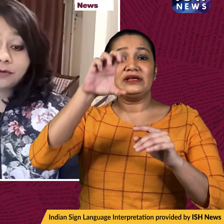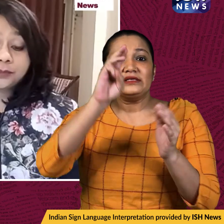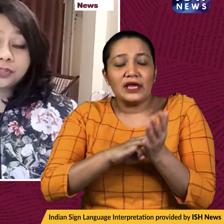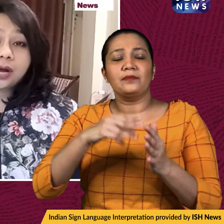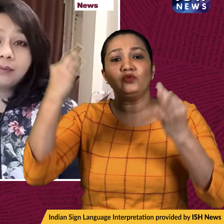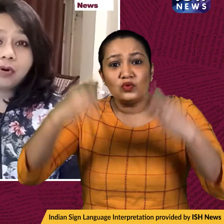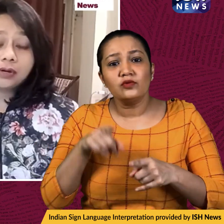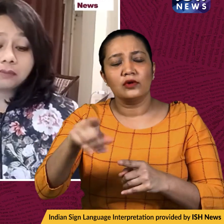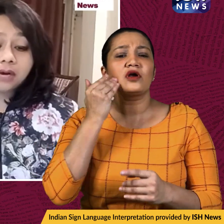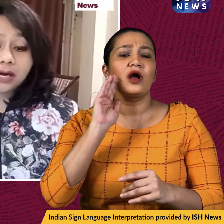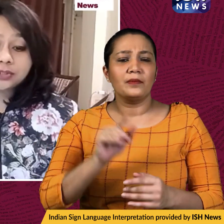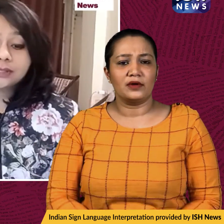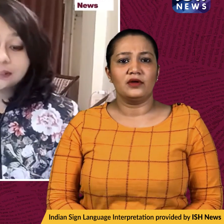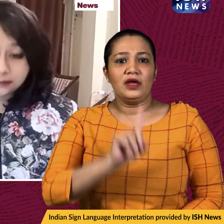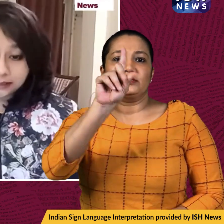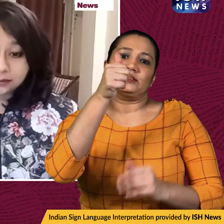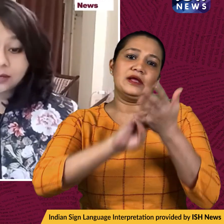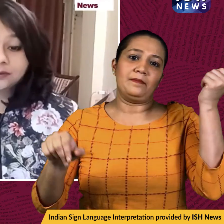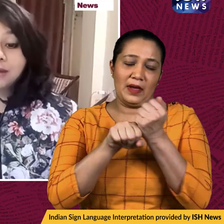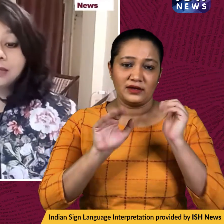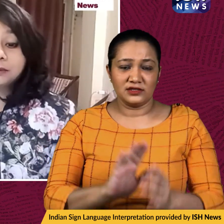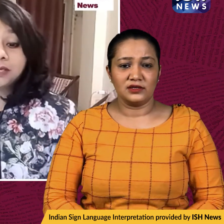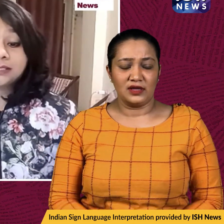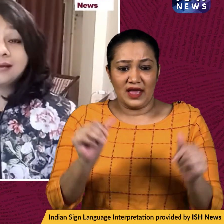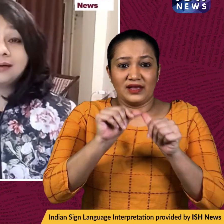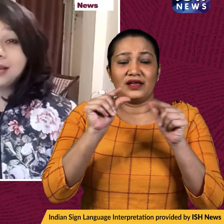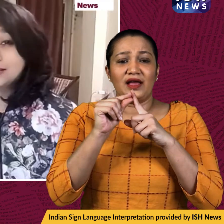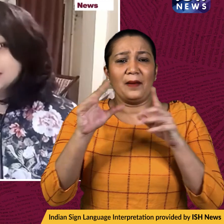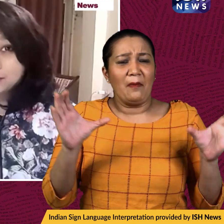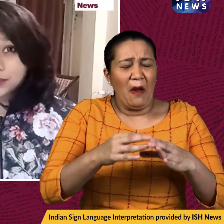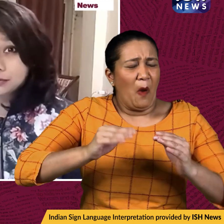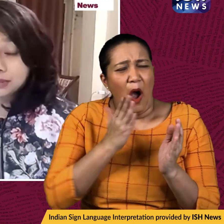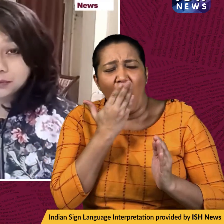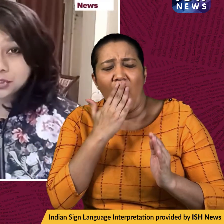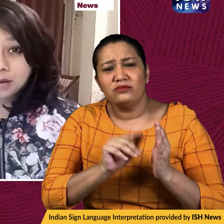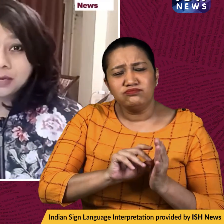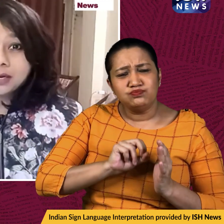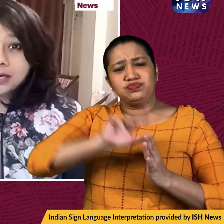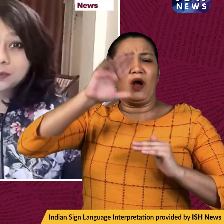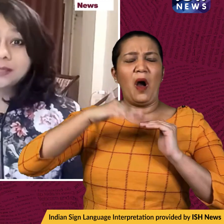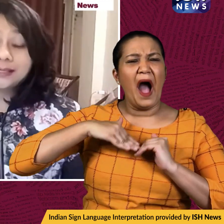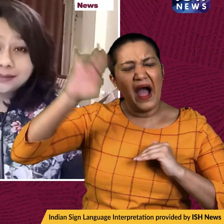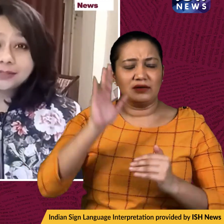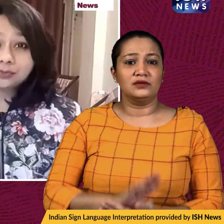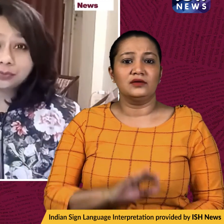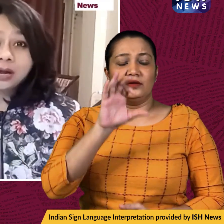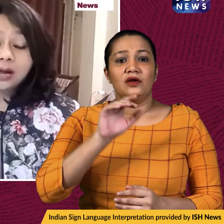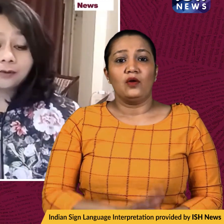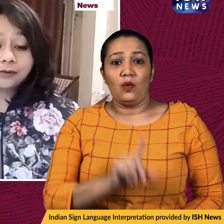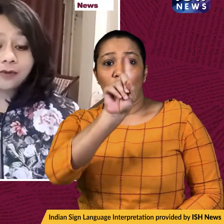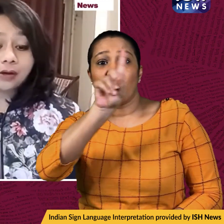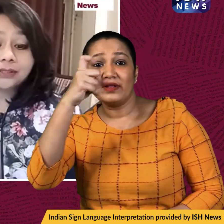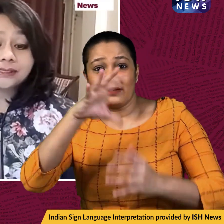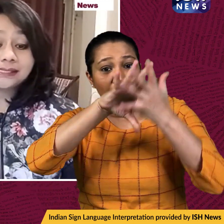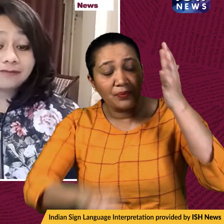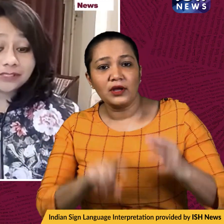Chief Minister of Punjab on March 16th. Now, the Aam Aadmi Party had a landslide victory in Punjab. It won 92